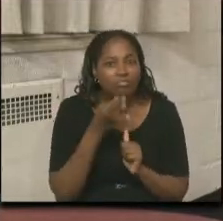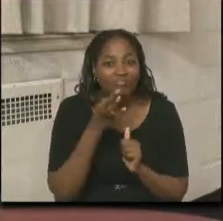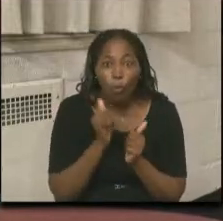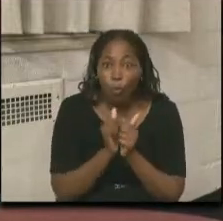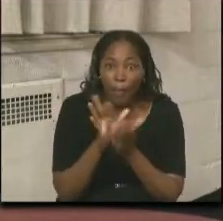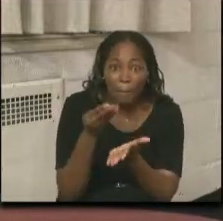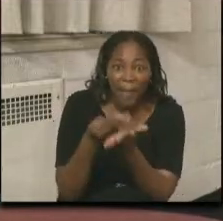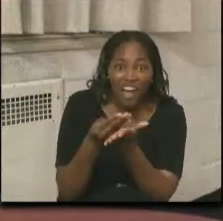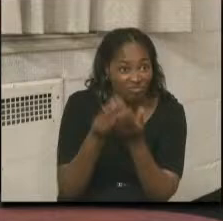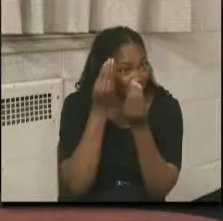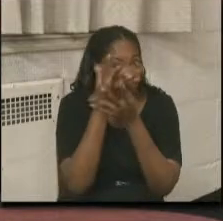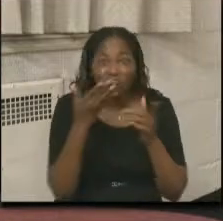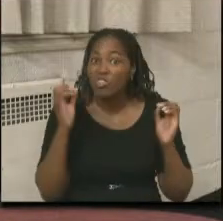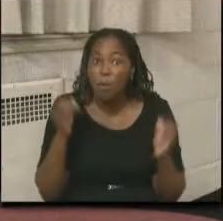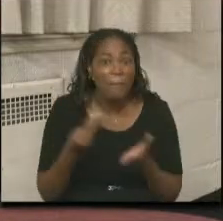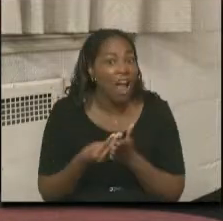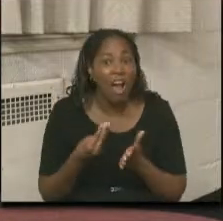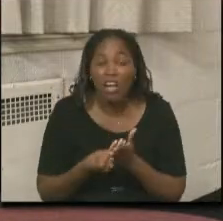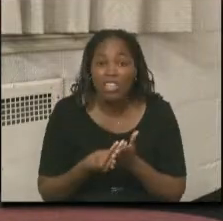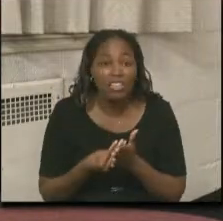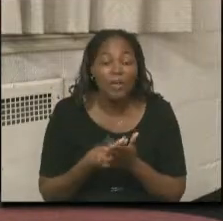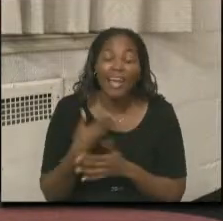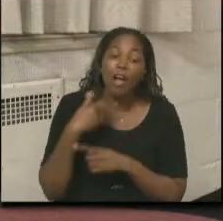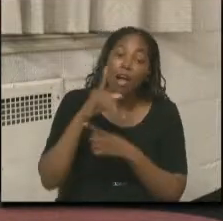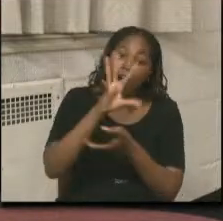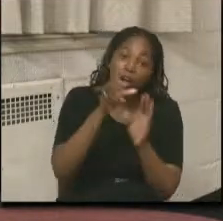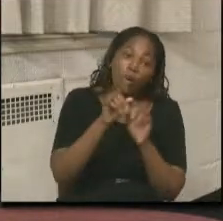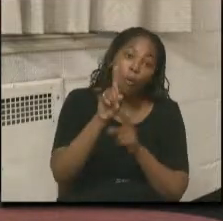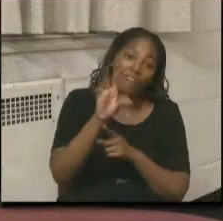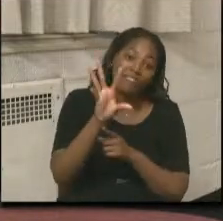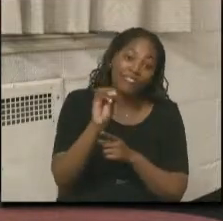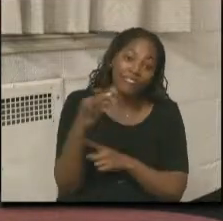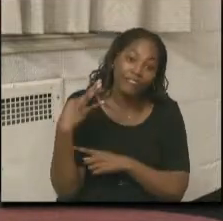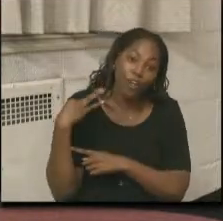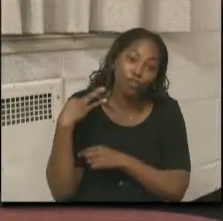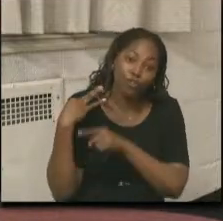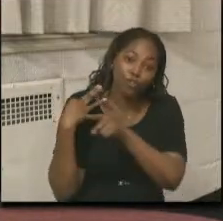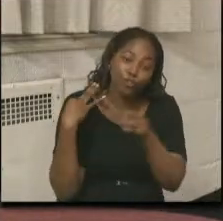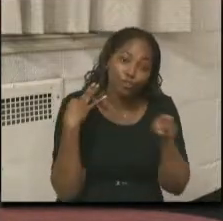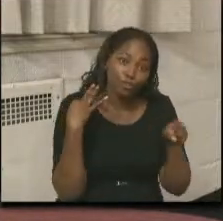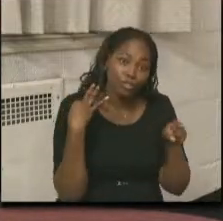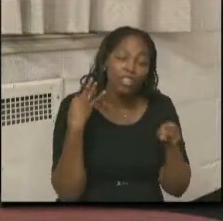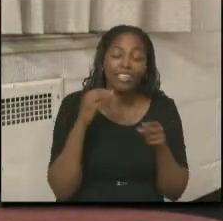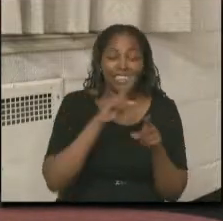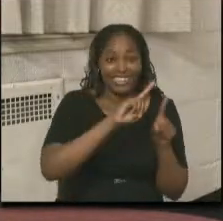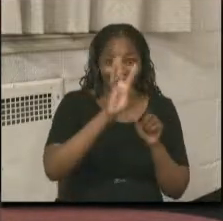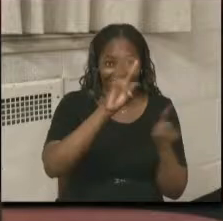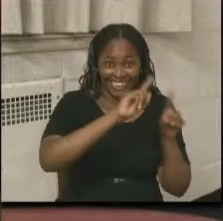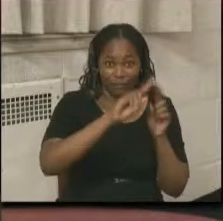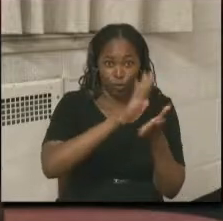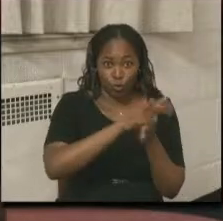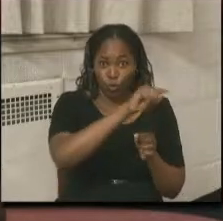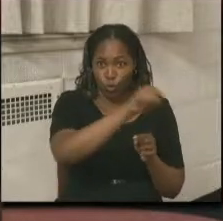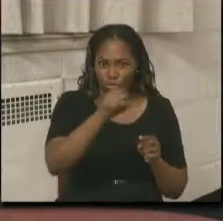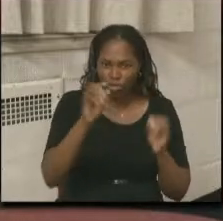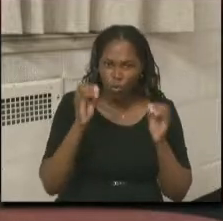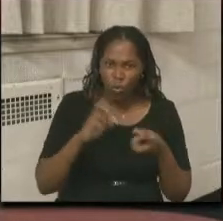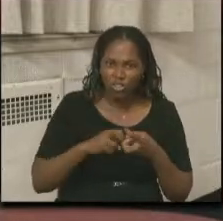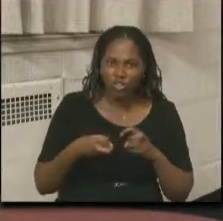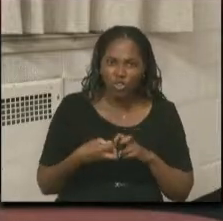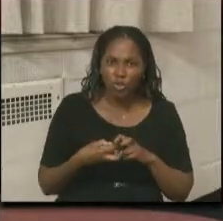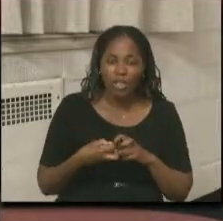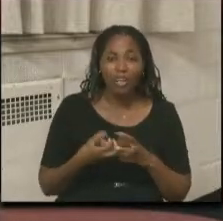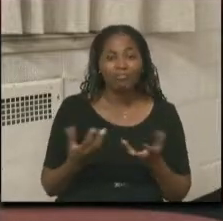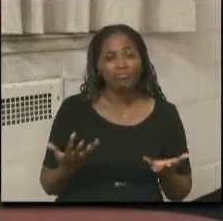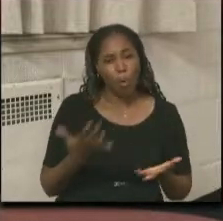no money, y'all. We had 150 volunteers at 6 schools with no issues. Let's add that to the